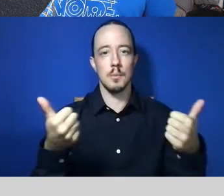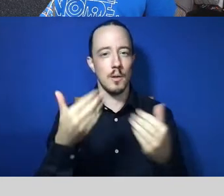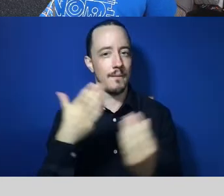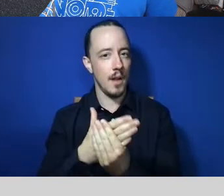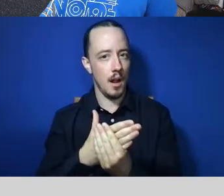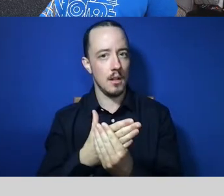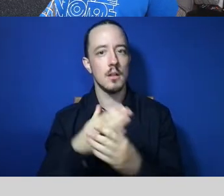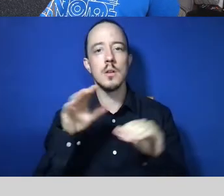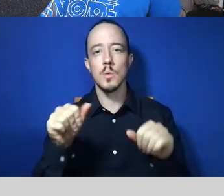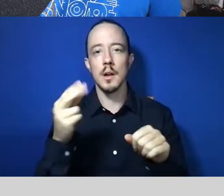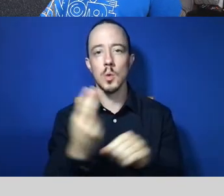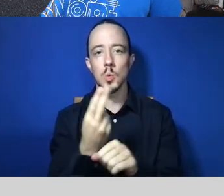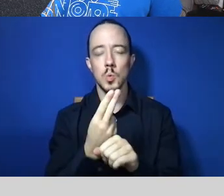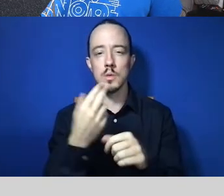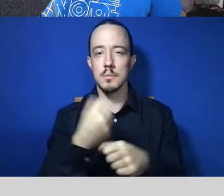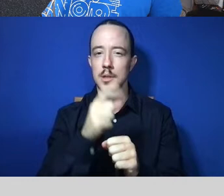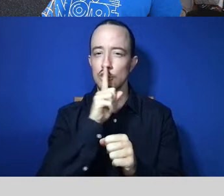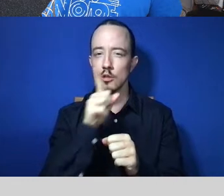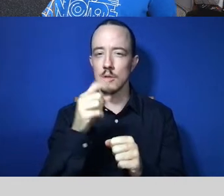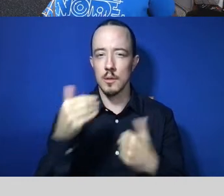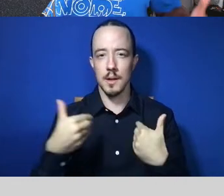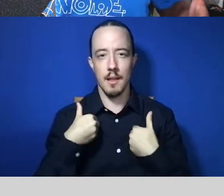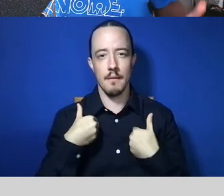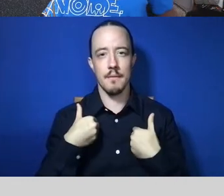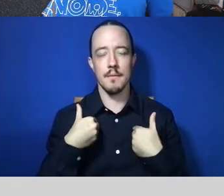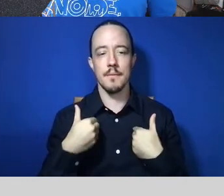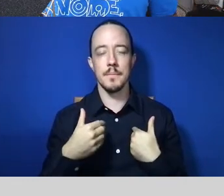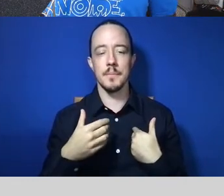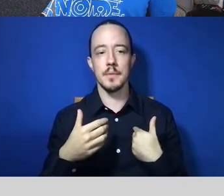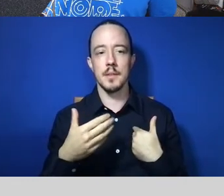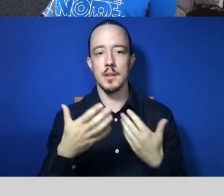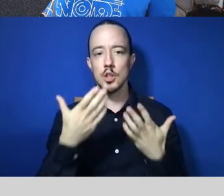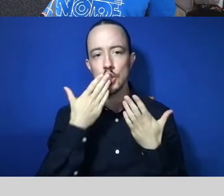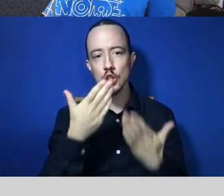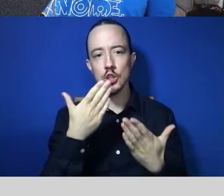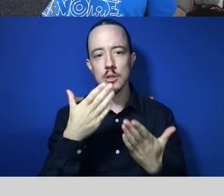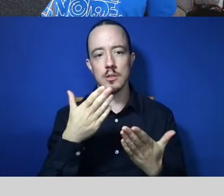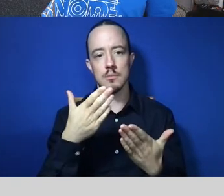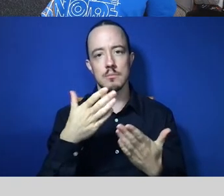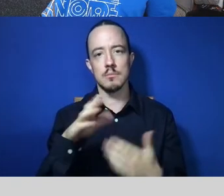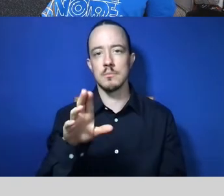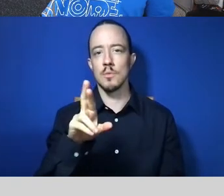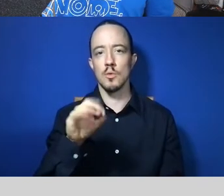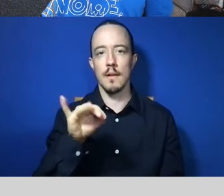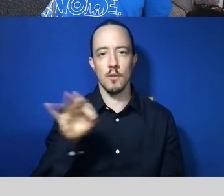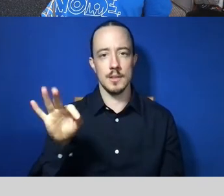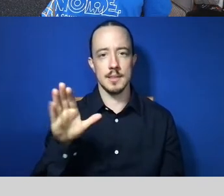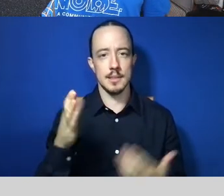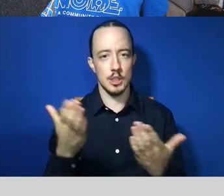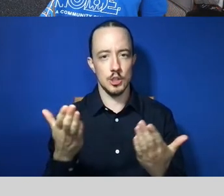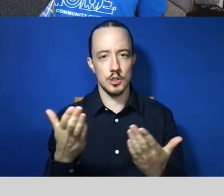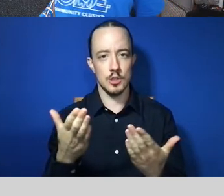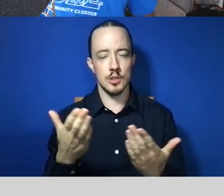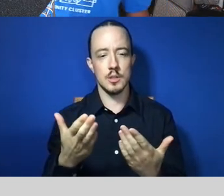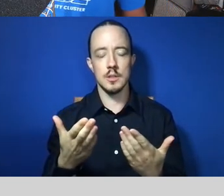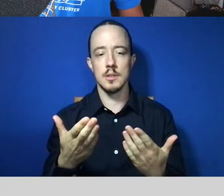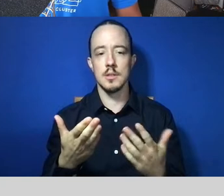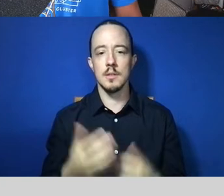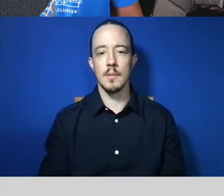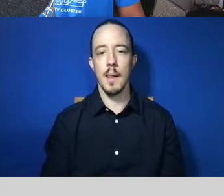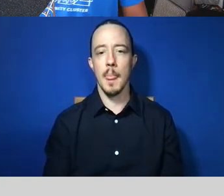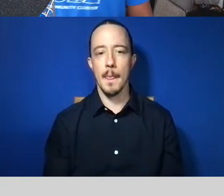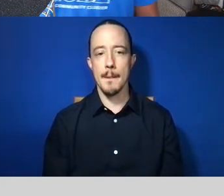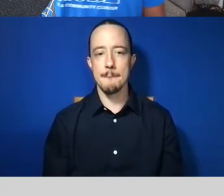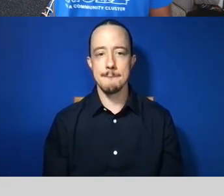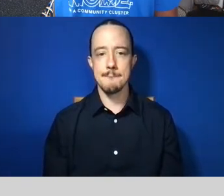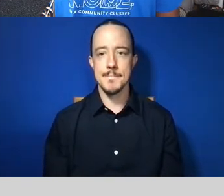another data set that we're able to use to make sure that we have a good reference here. And that